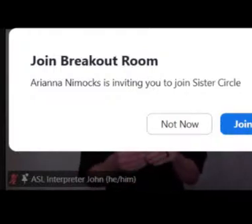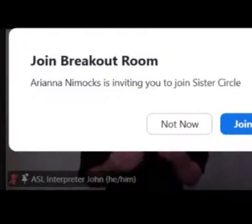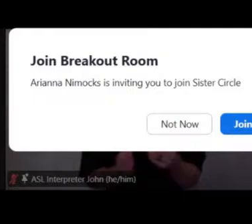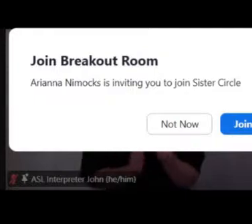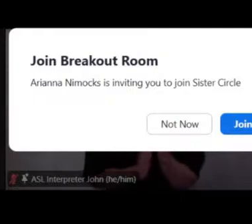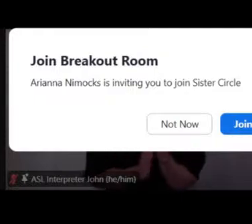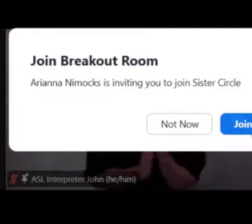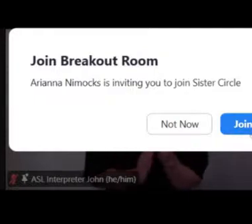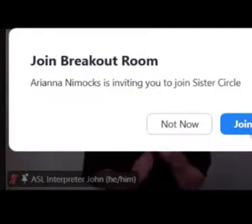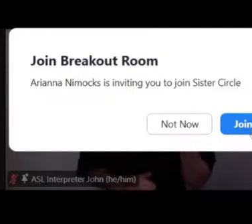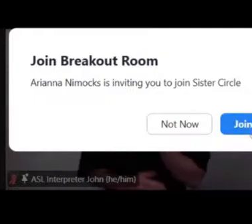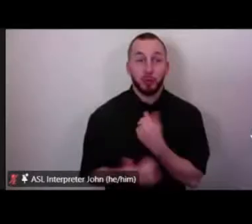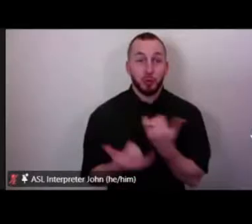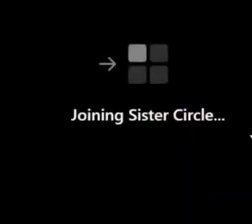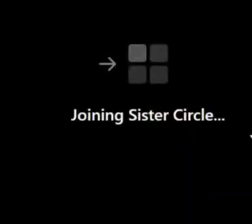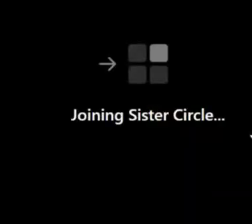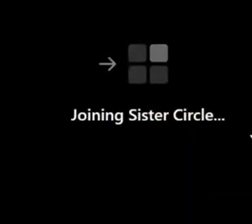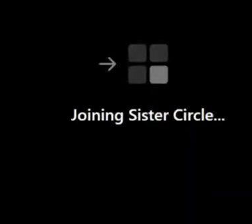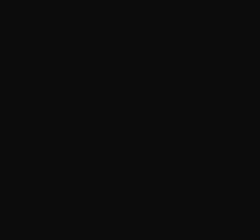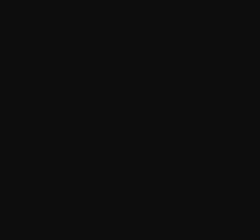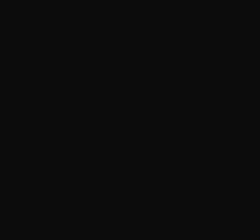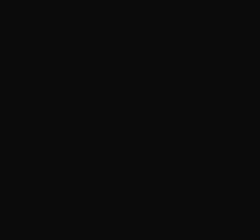on time today. Oh.